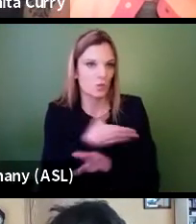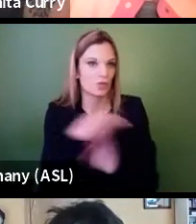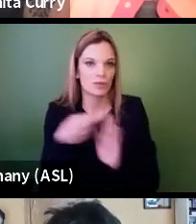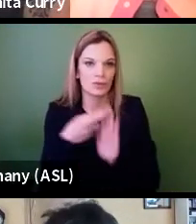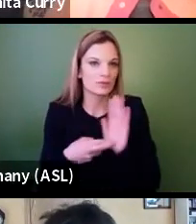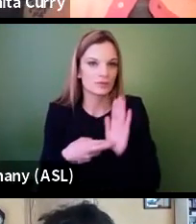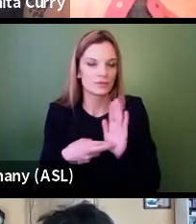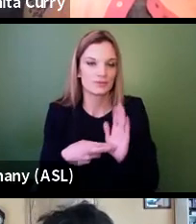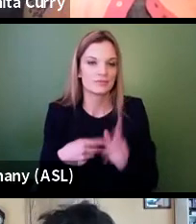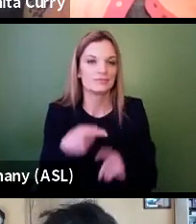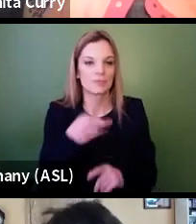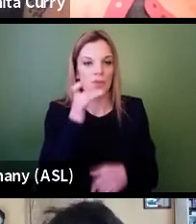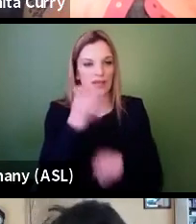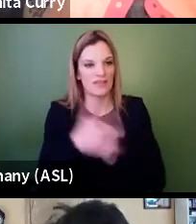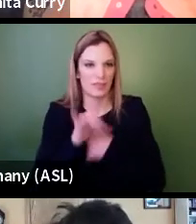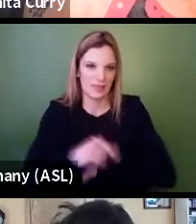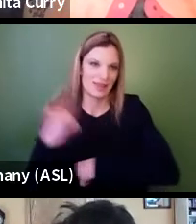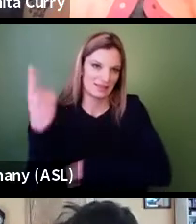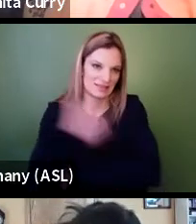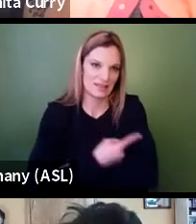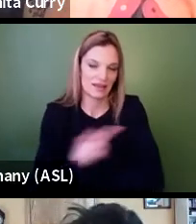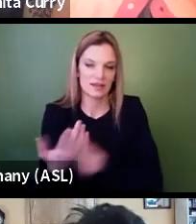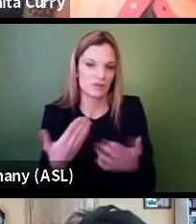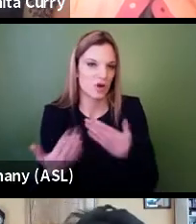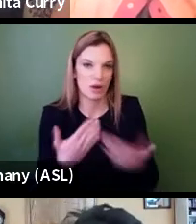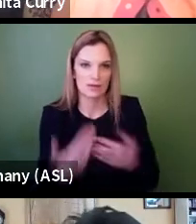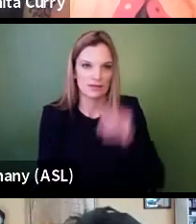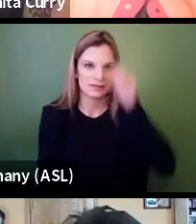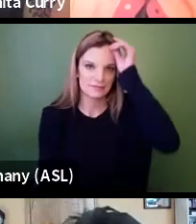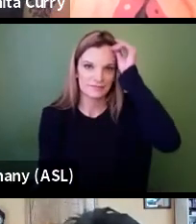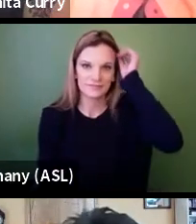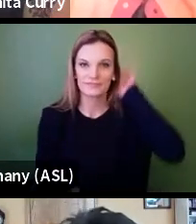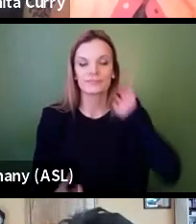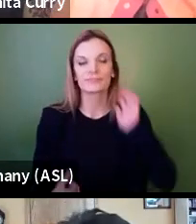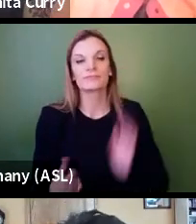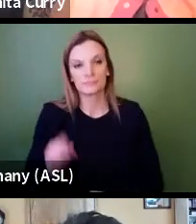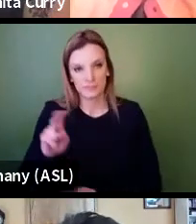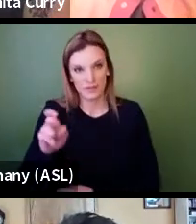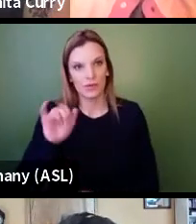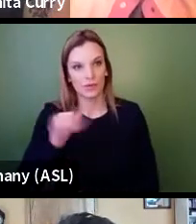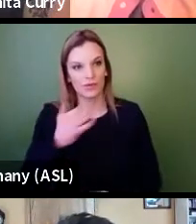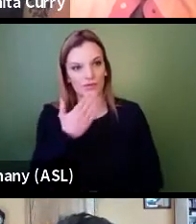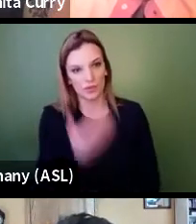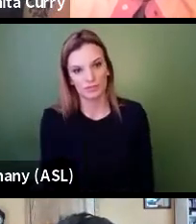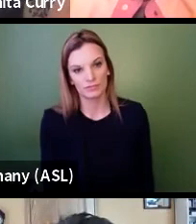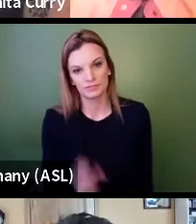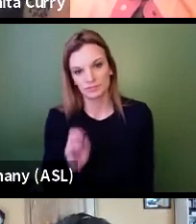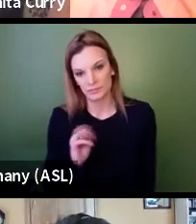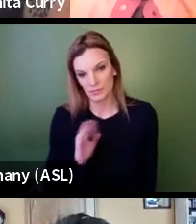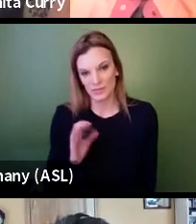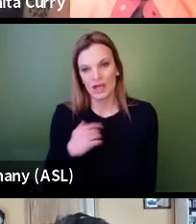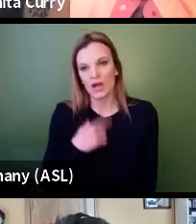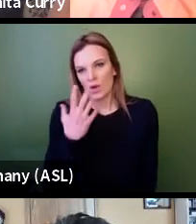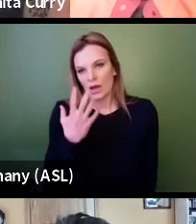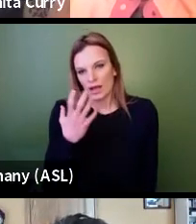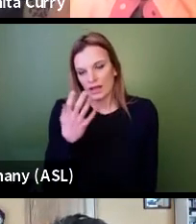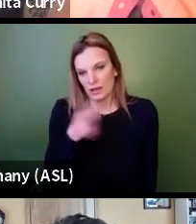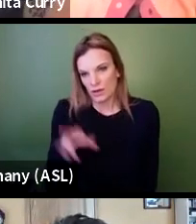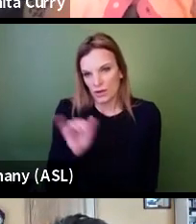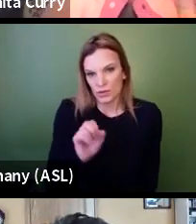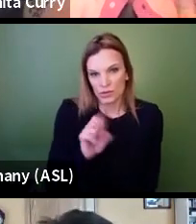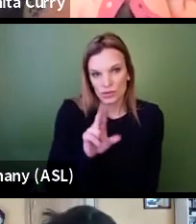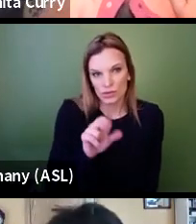that it will be available that day regardless. Very good. MC. I was just gonna acknowledge that if Susan Smith is